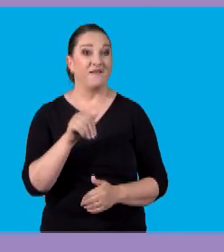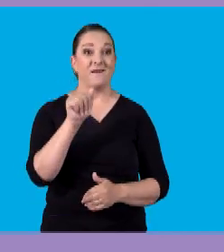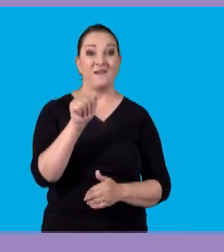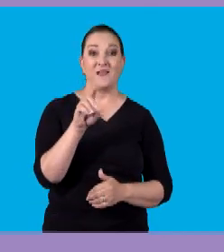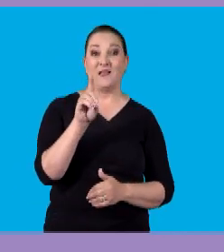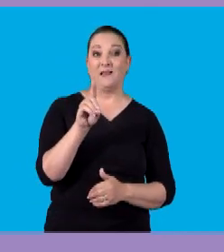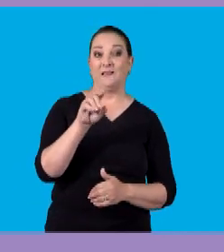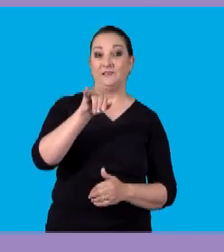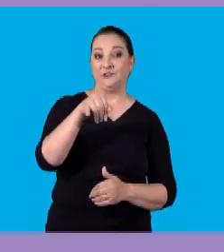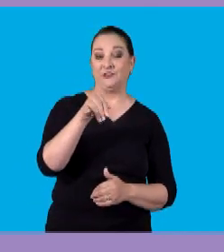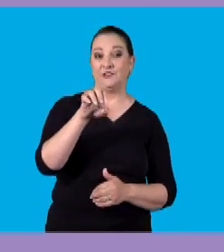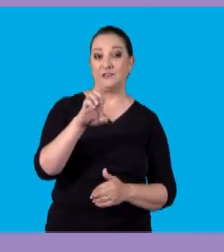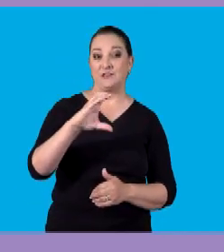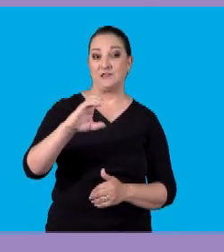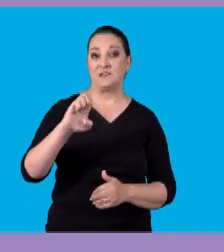an adjacent side.